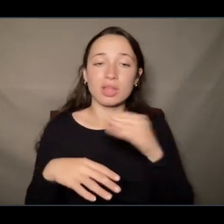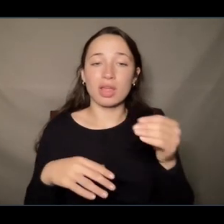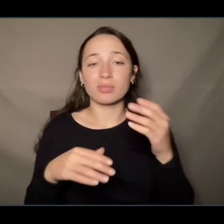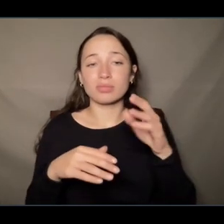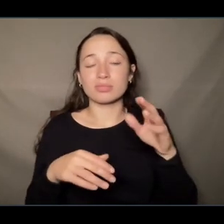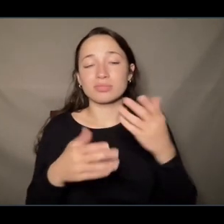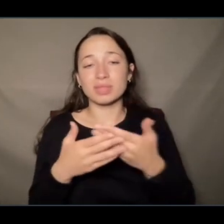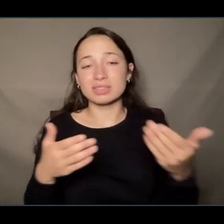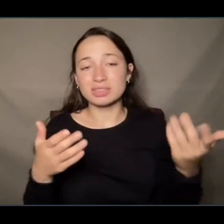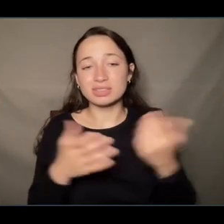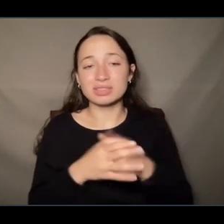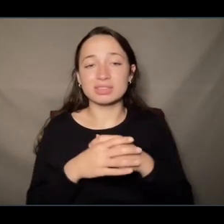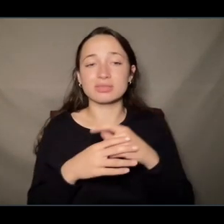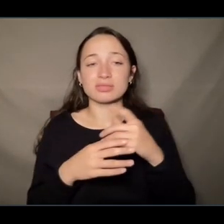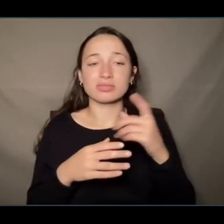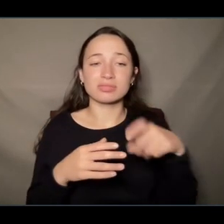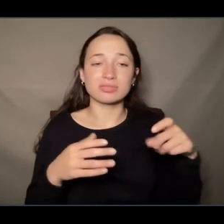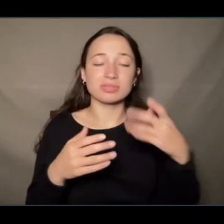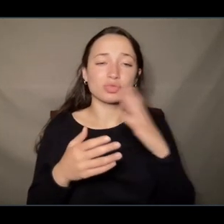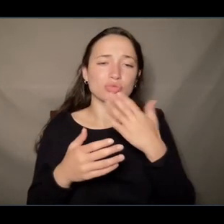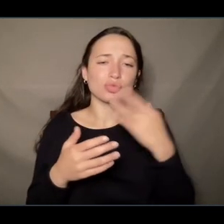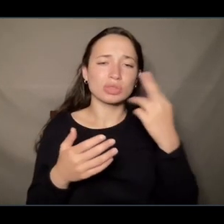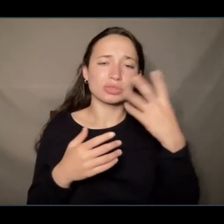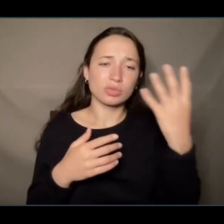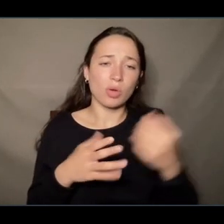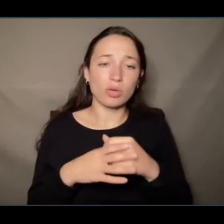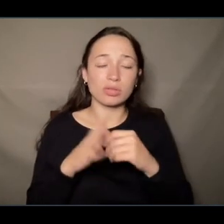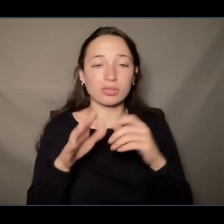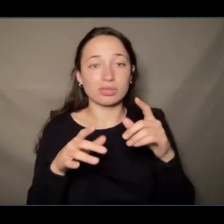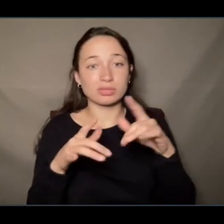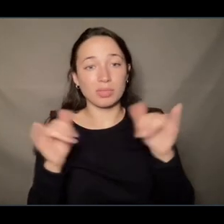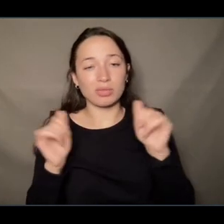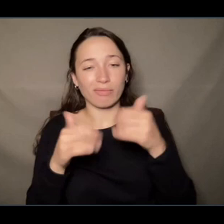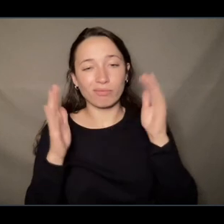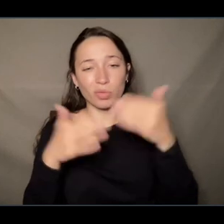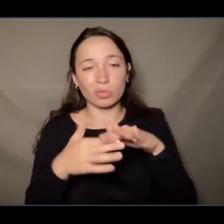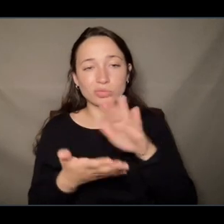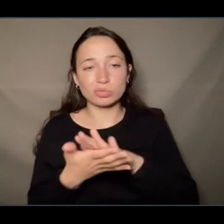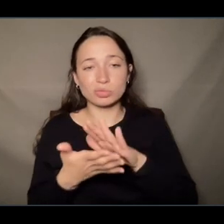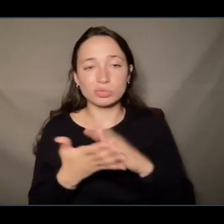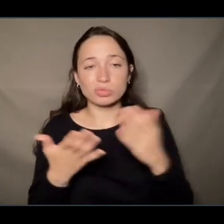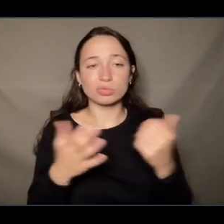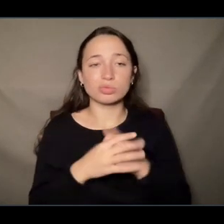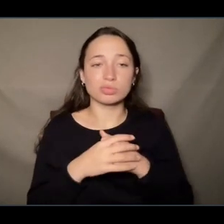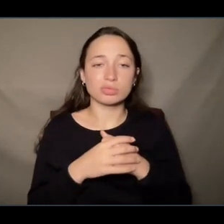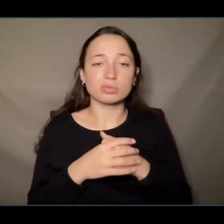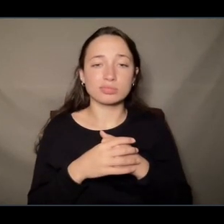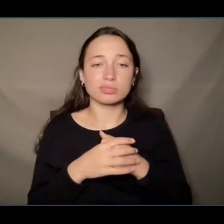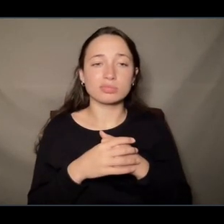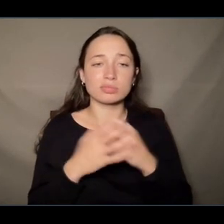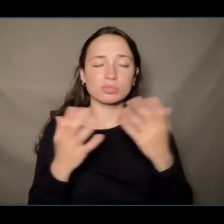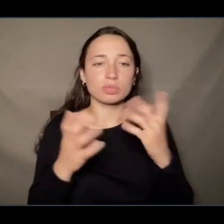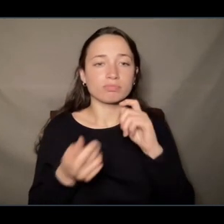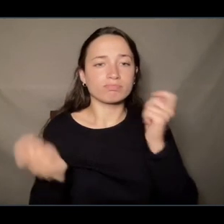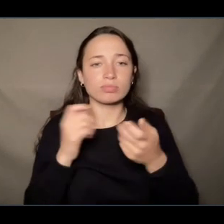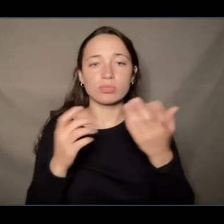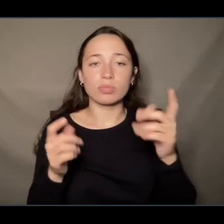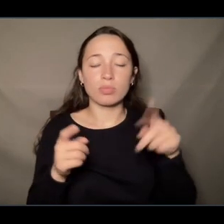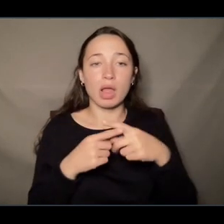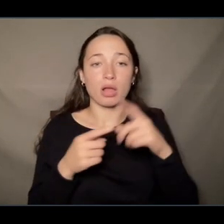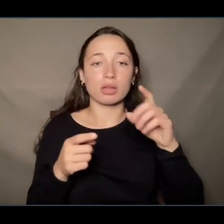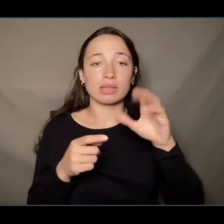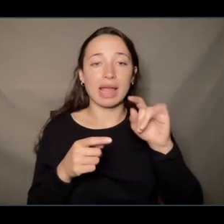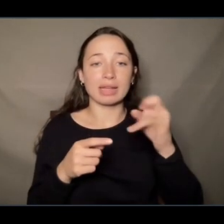necessities. It's a good reason to go. And then meanwhile, you'll be able to focus on school. What's so transformational about